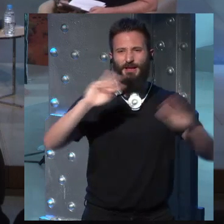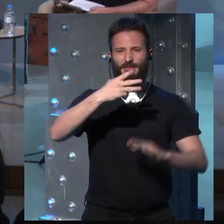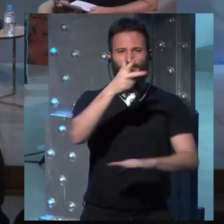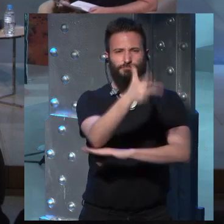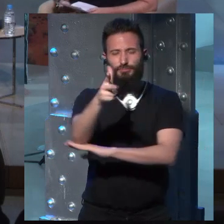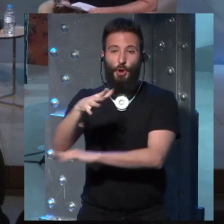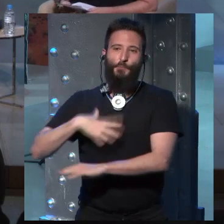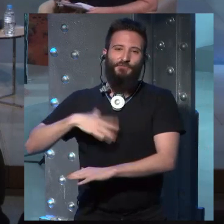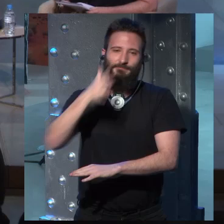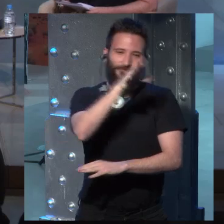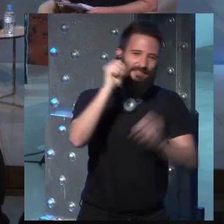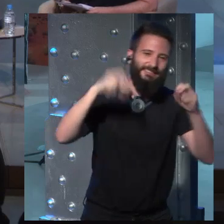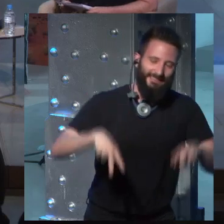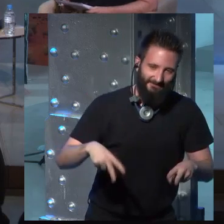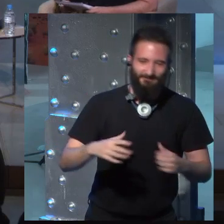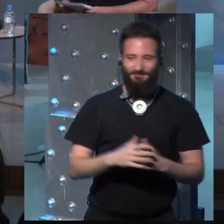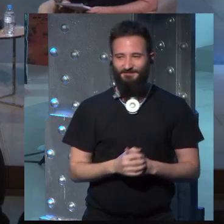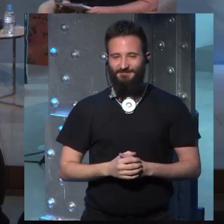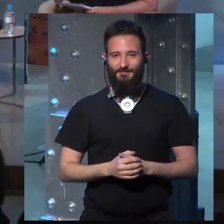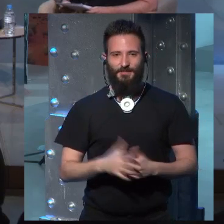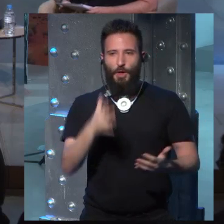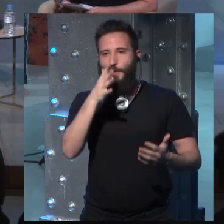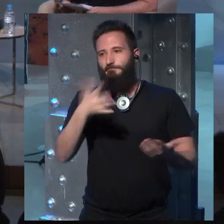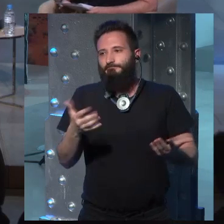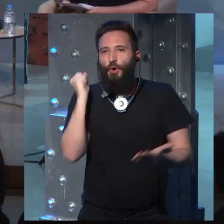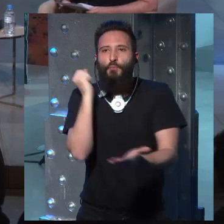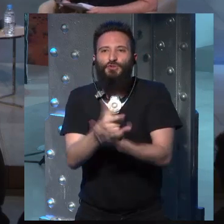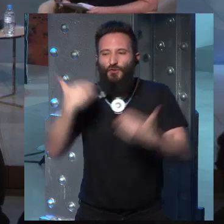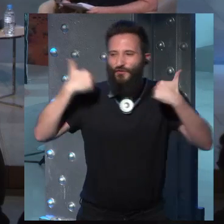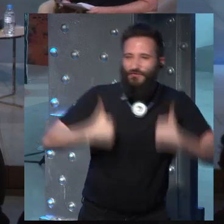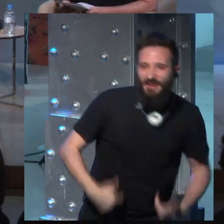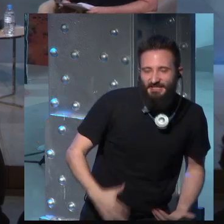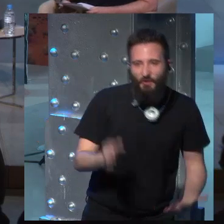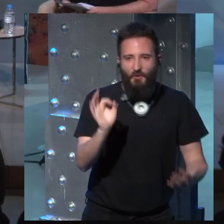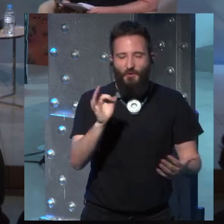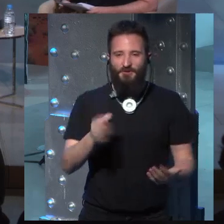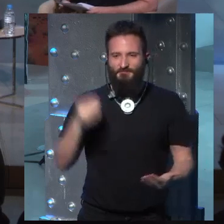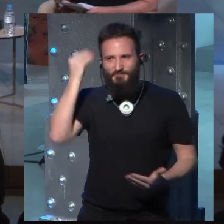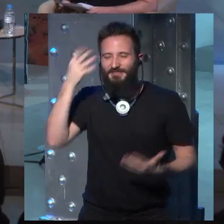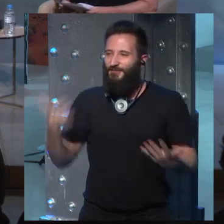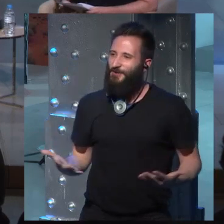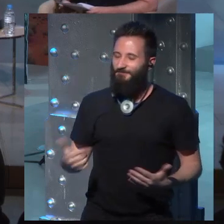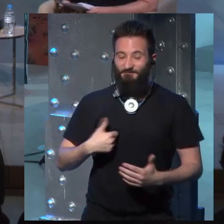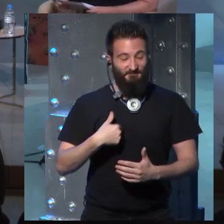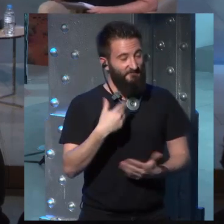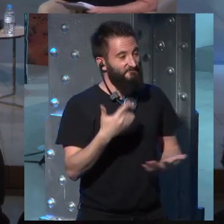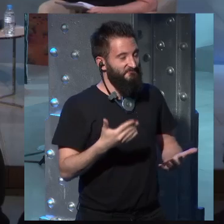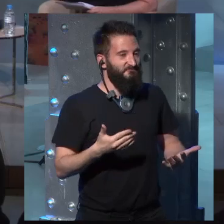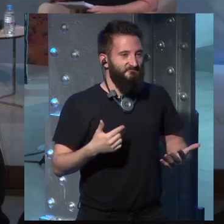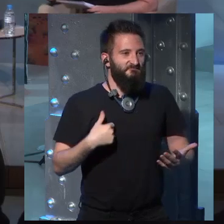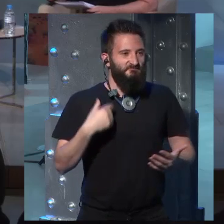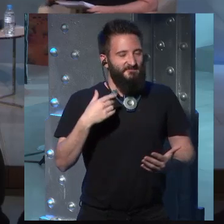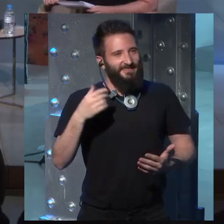Yeah. Were there any physical challenges this season? Not. I have some that I can't spoil that had to do with weather. A little